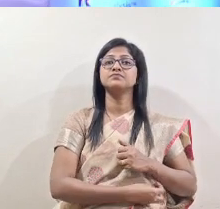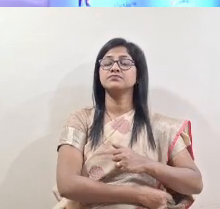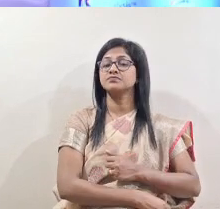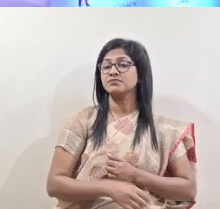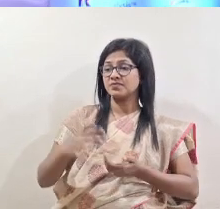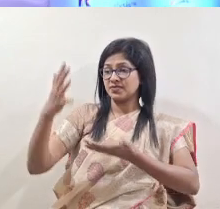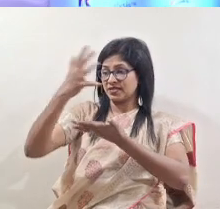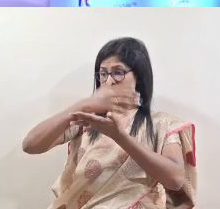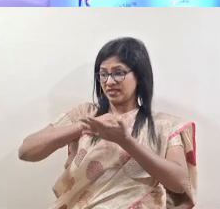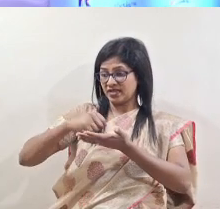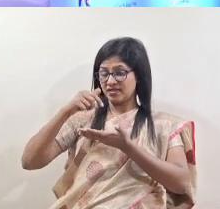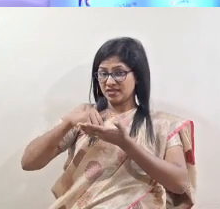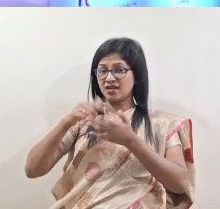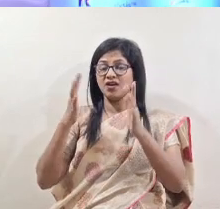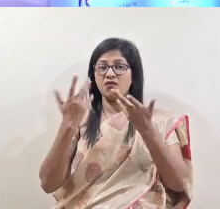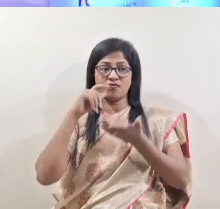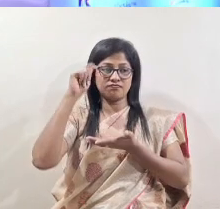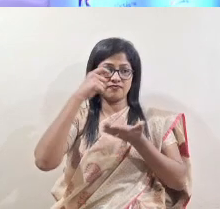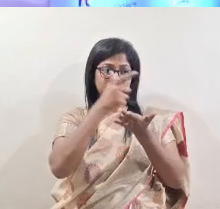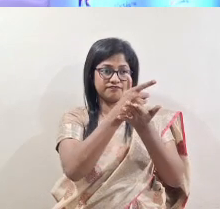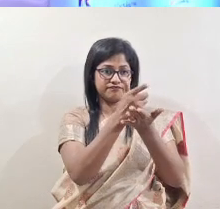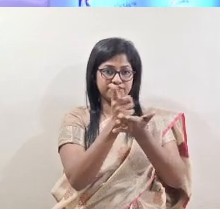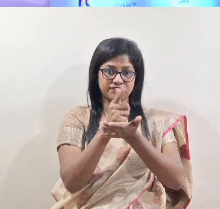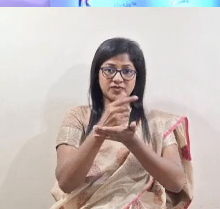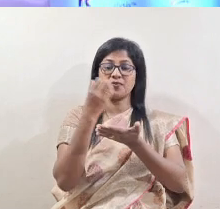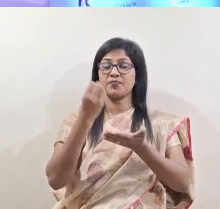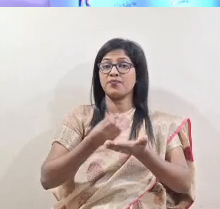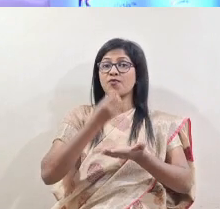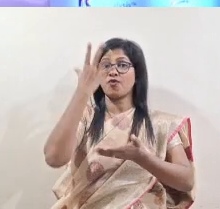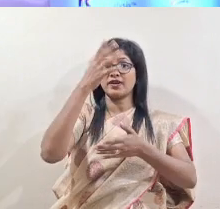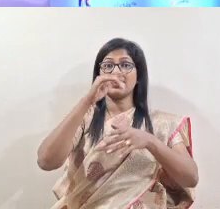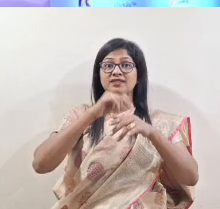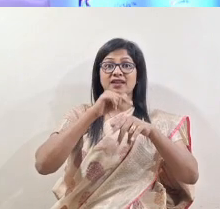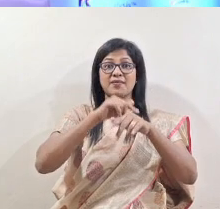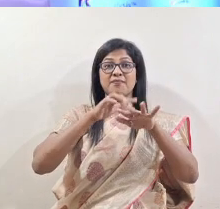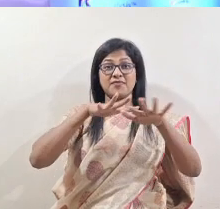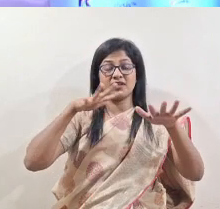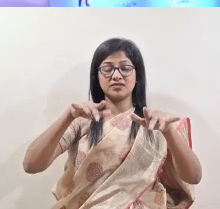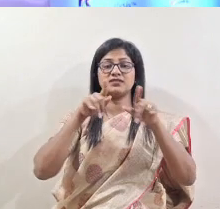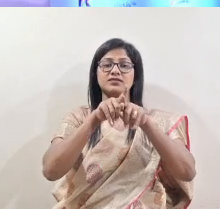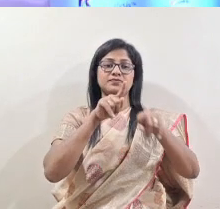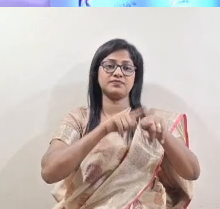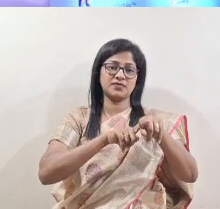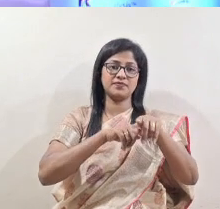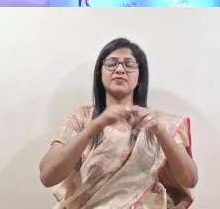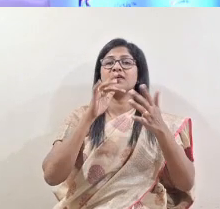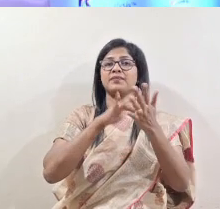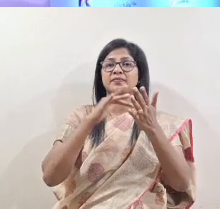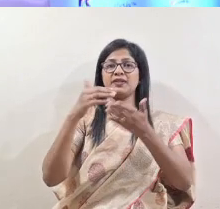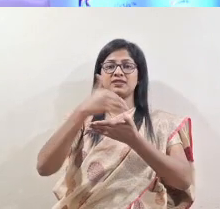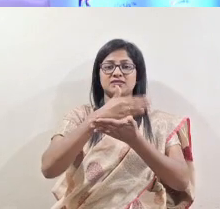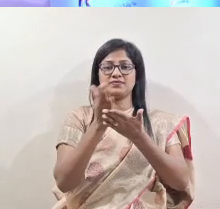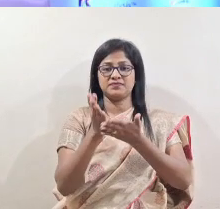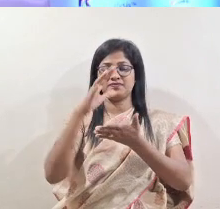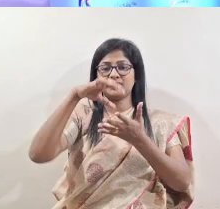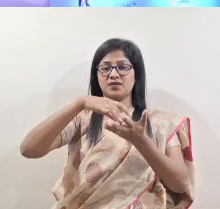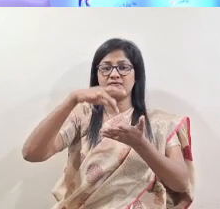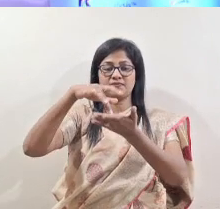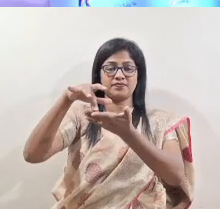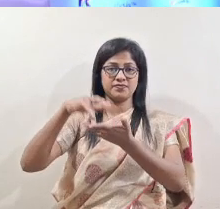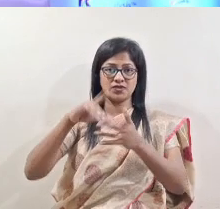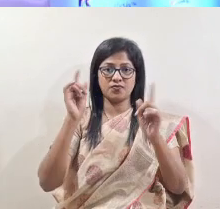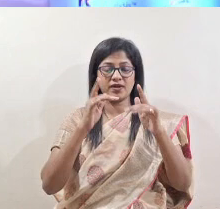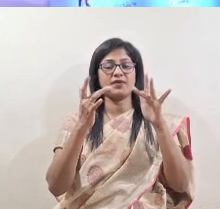Data collection was done by videography method during the morning peak hour. Below are the geometric details of the